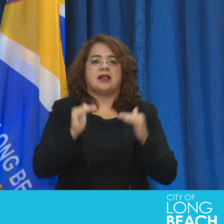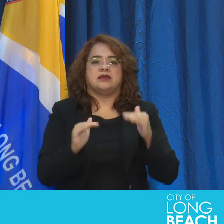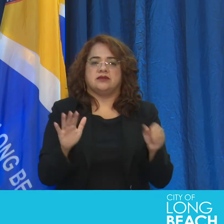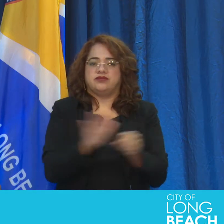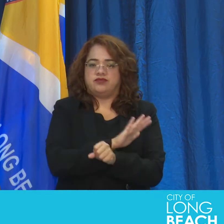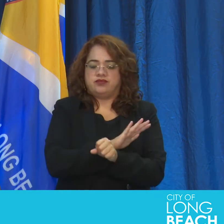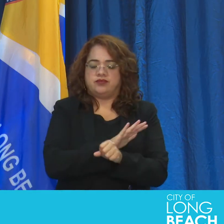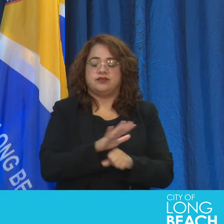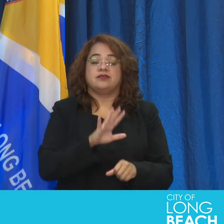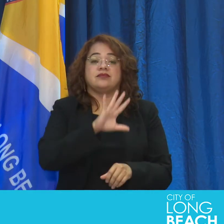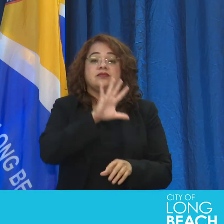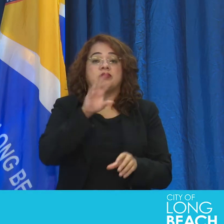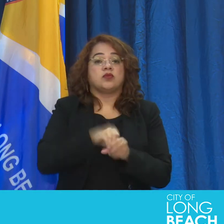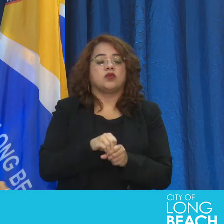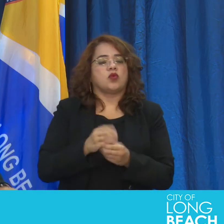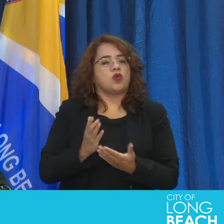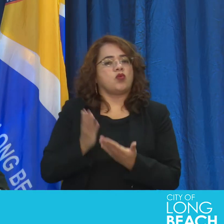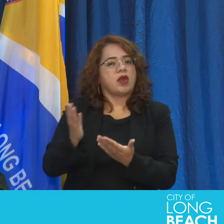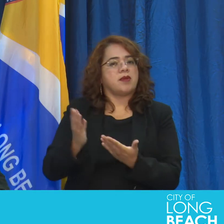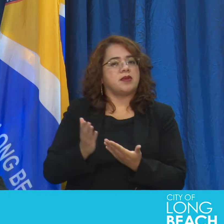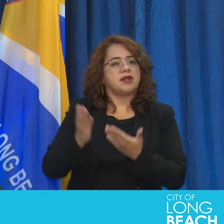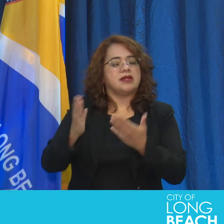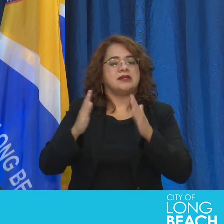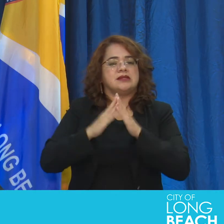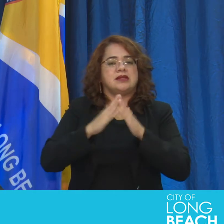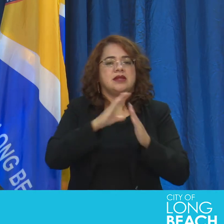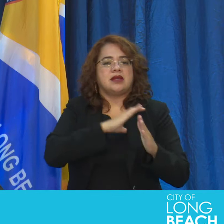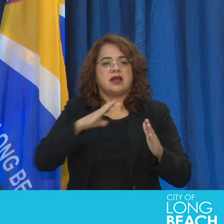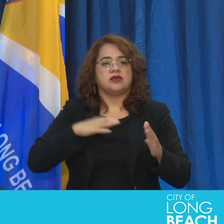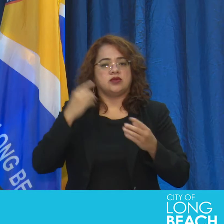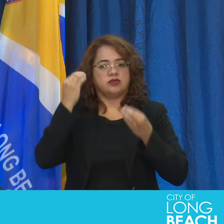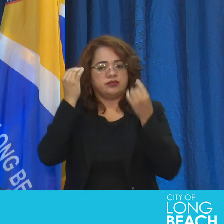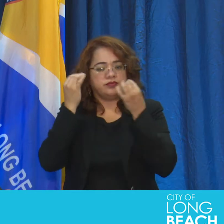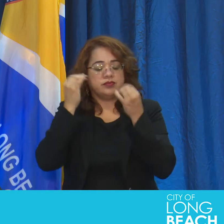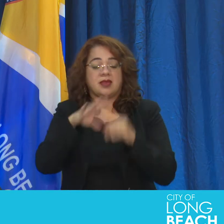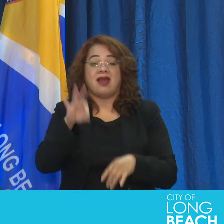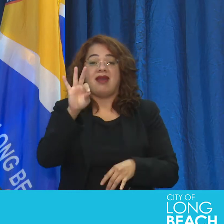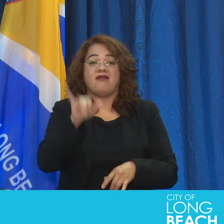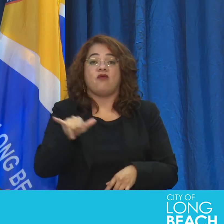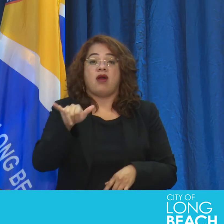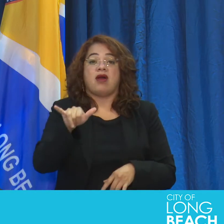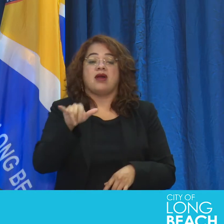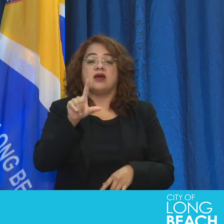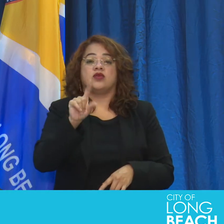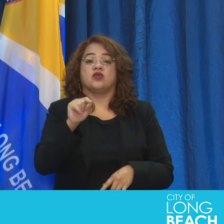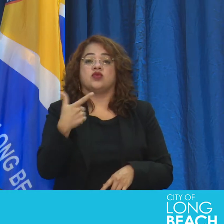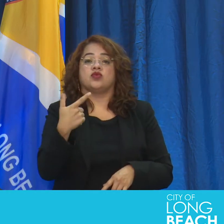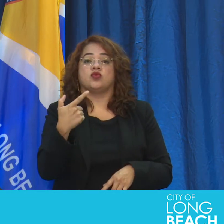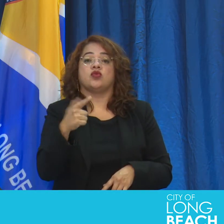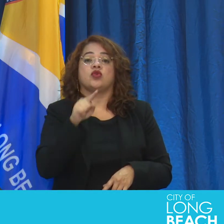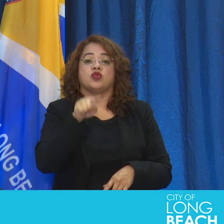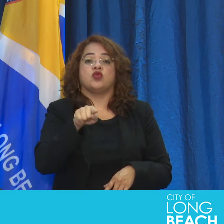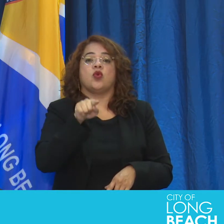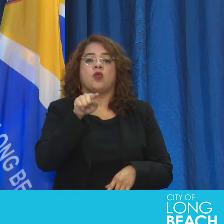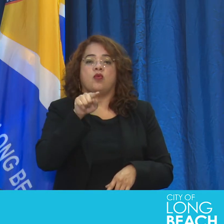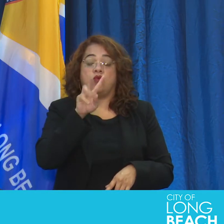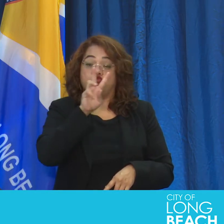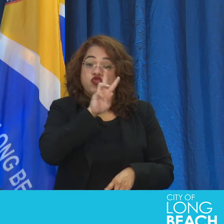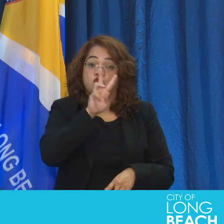recommendations also for the council to consider. The city's total proposed FY 2021 budget is $2.6